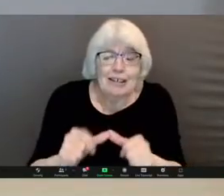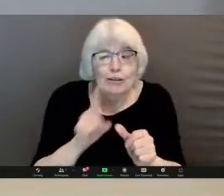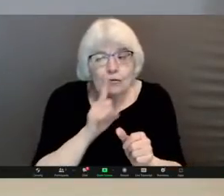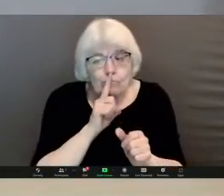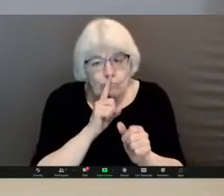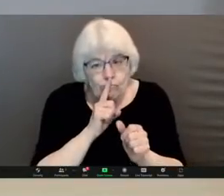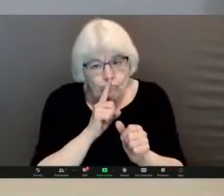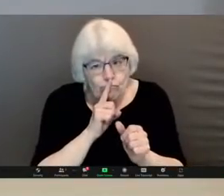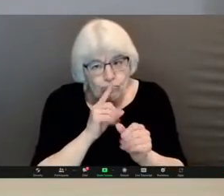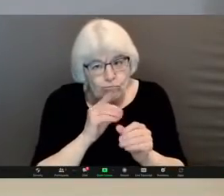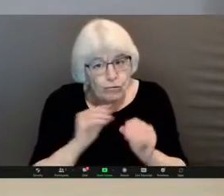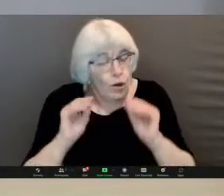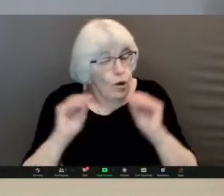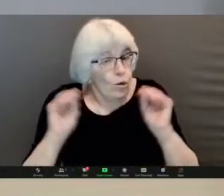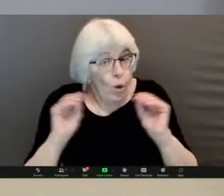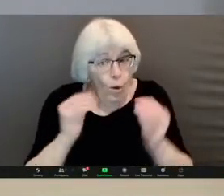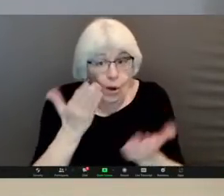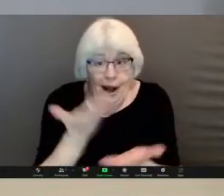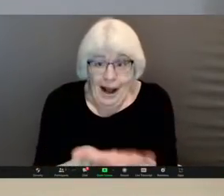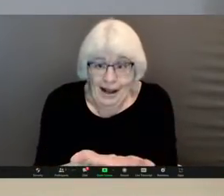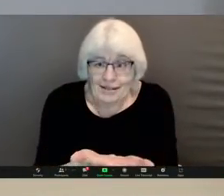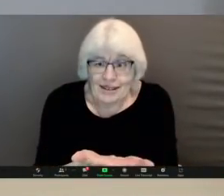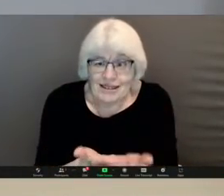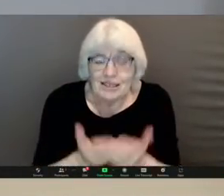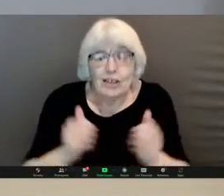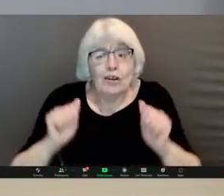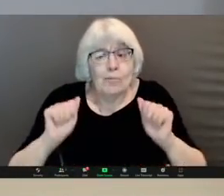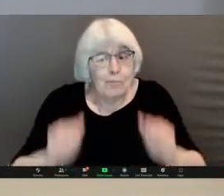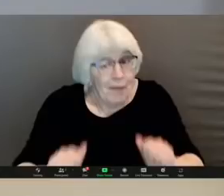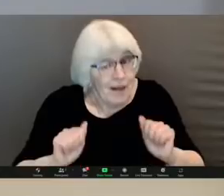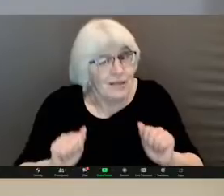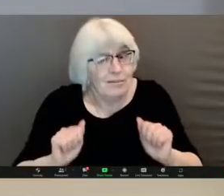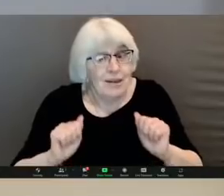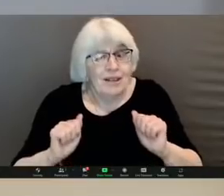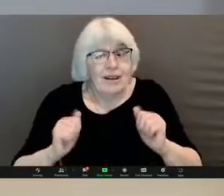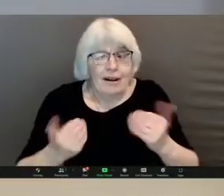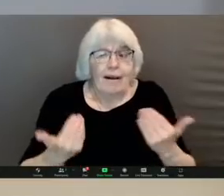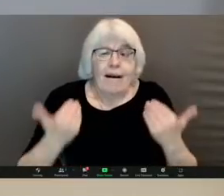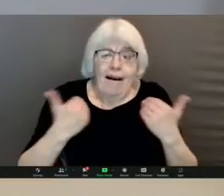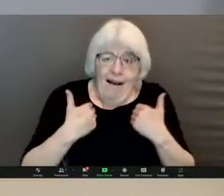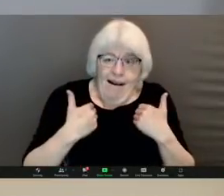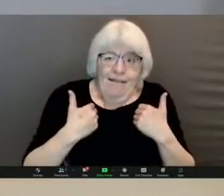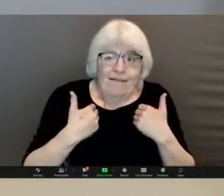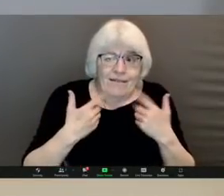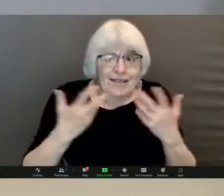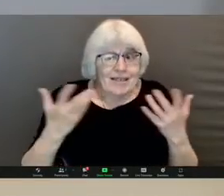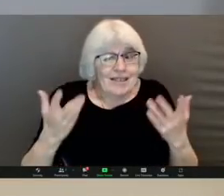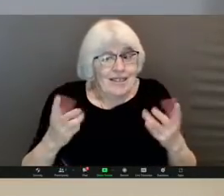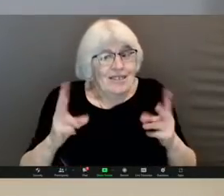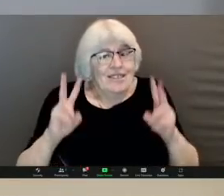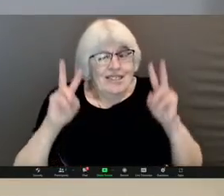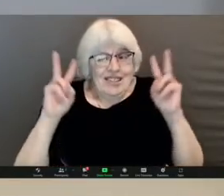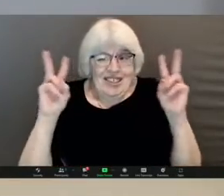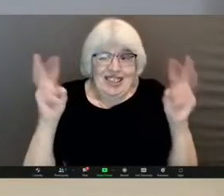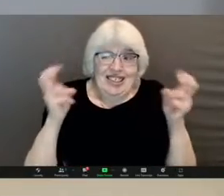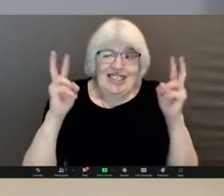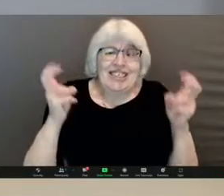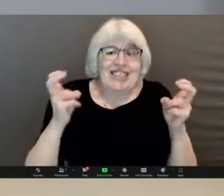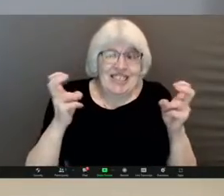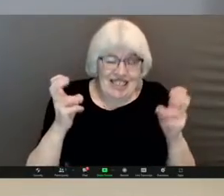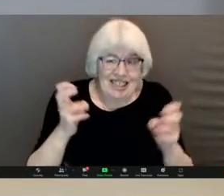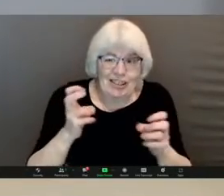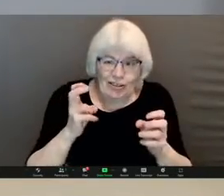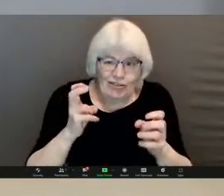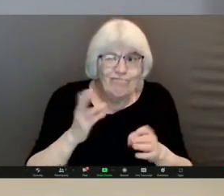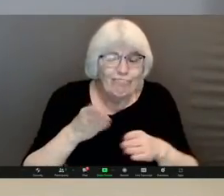COVID. We've had a number of questions from parents and guardians regarding approval of a COVID-19 vaccine for children under the age of